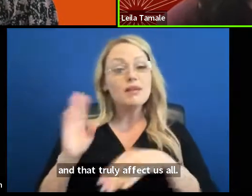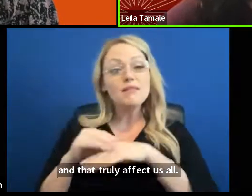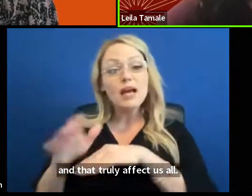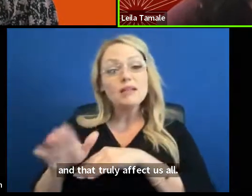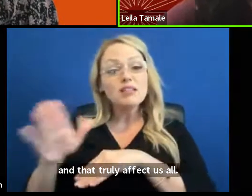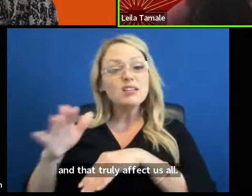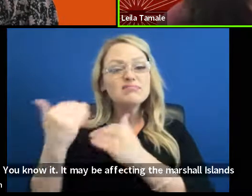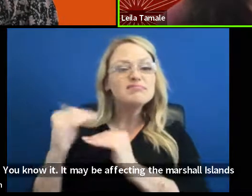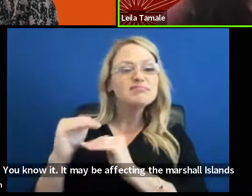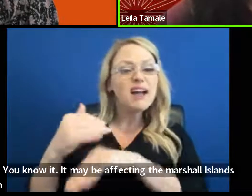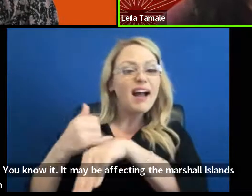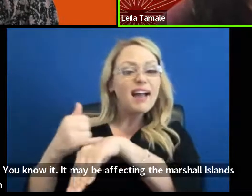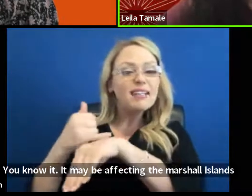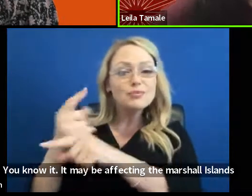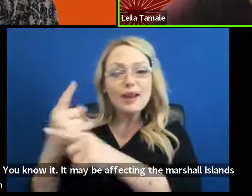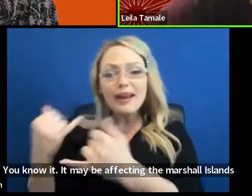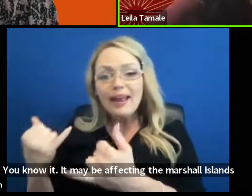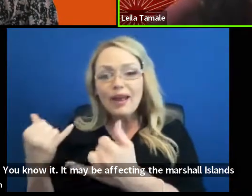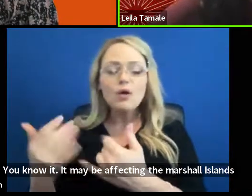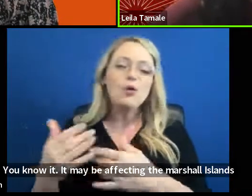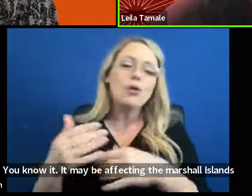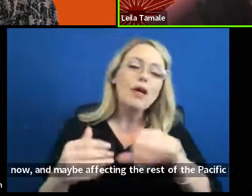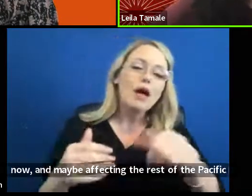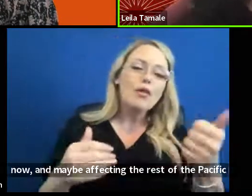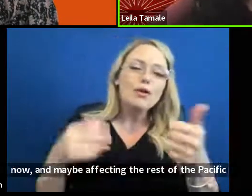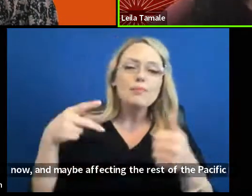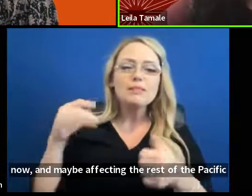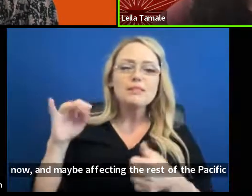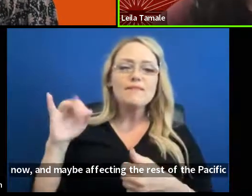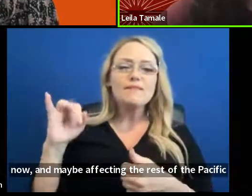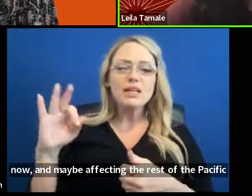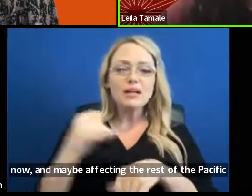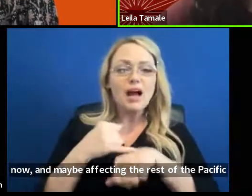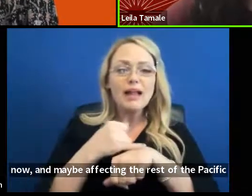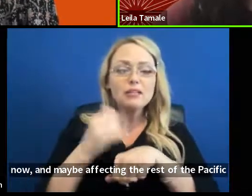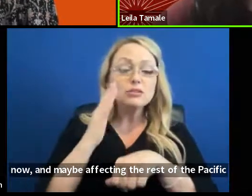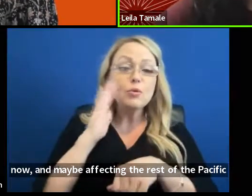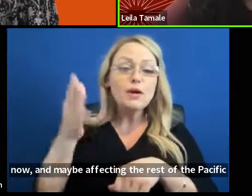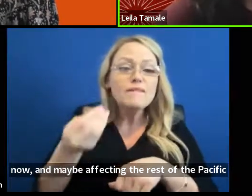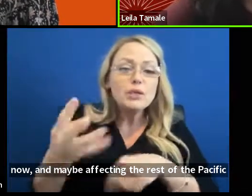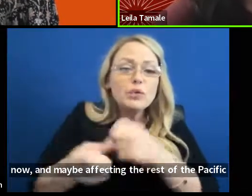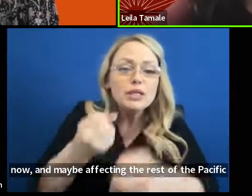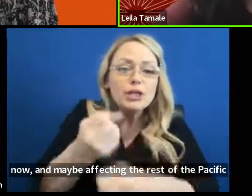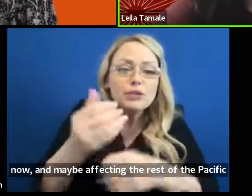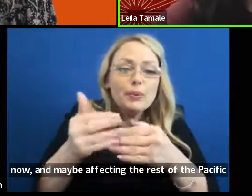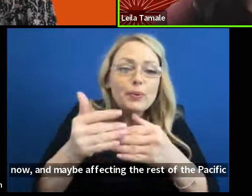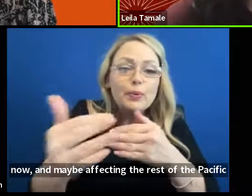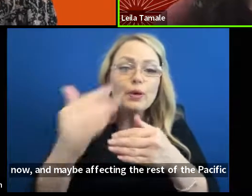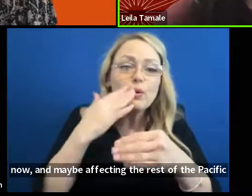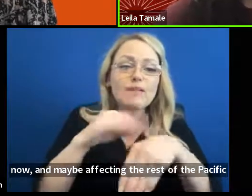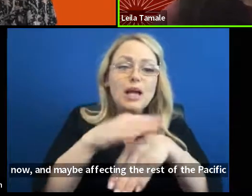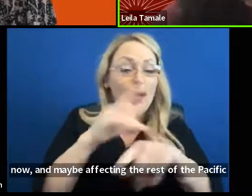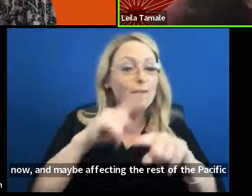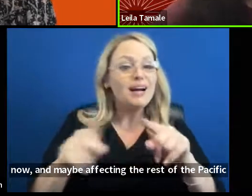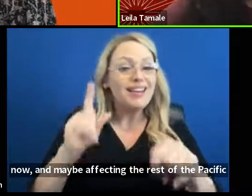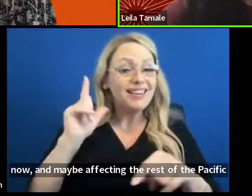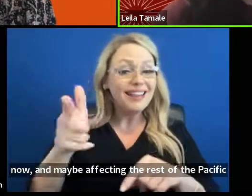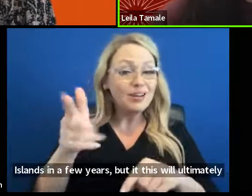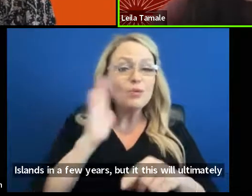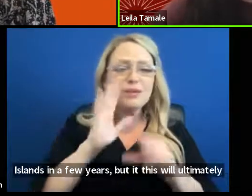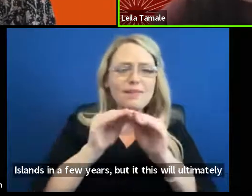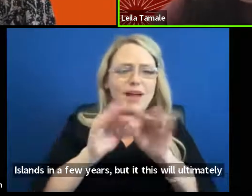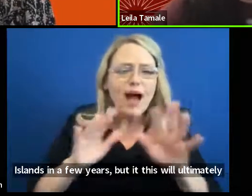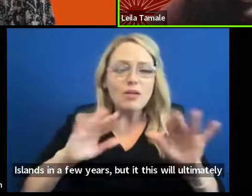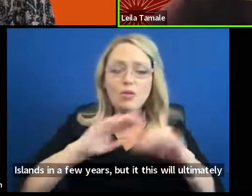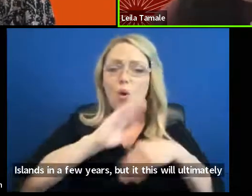affecting the rest of the Pacific Islands in a few years, but this will ultimately affect the whole world. You know,